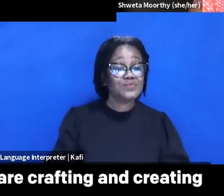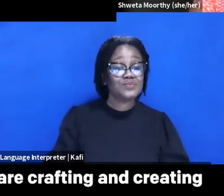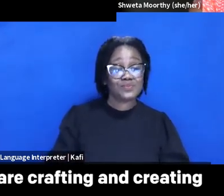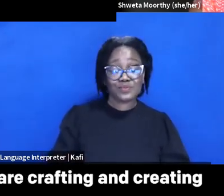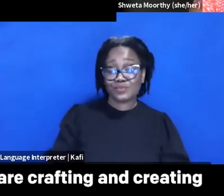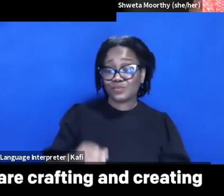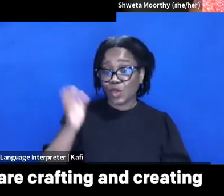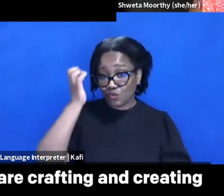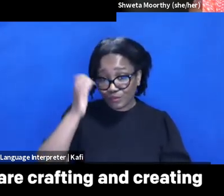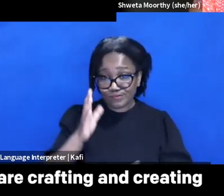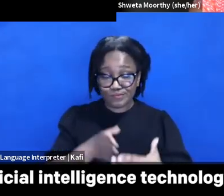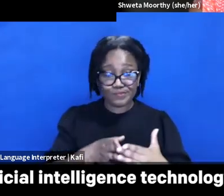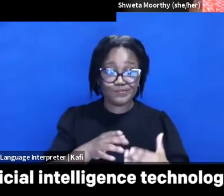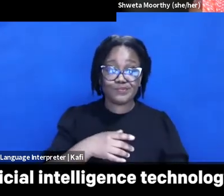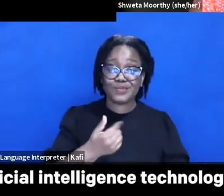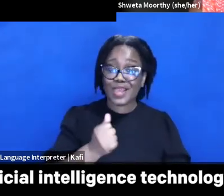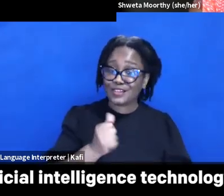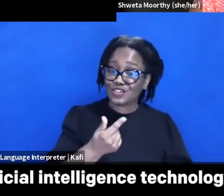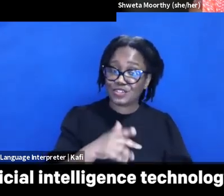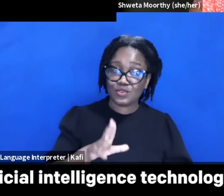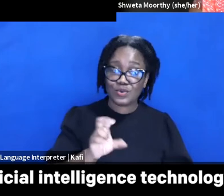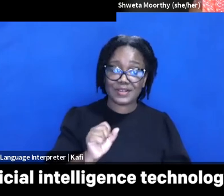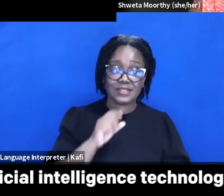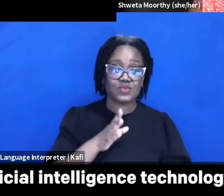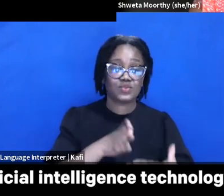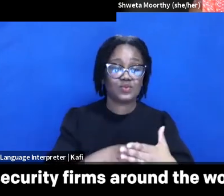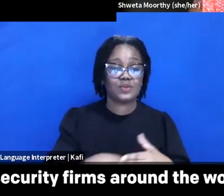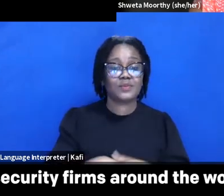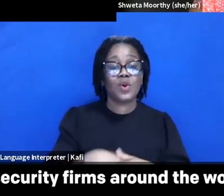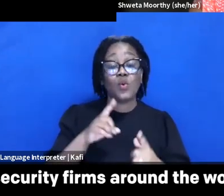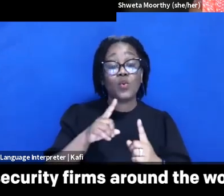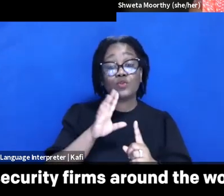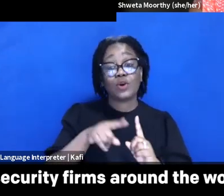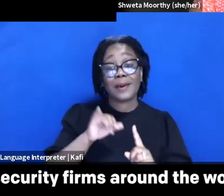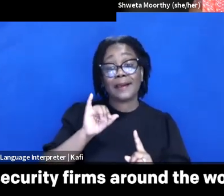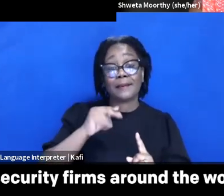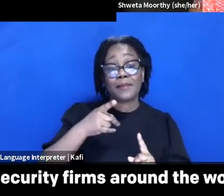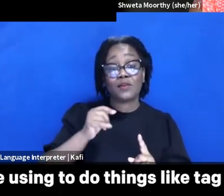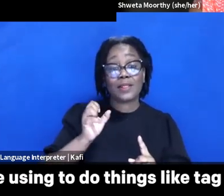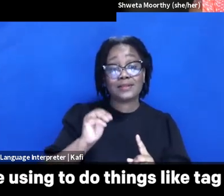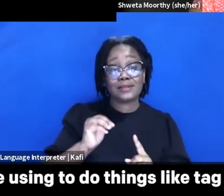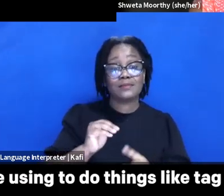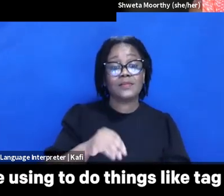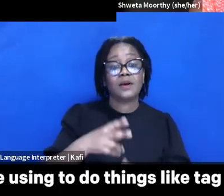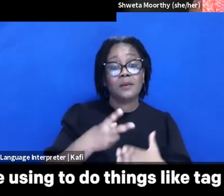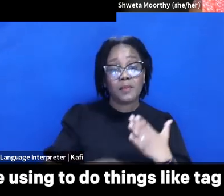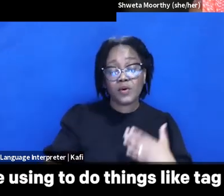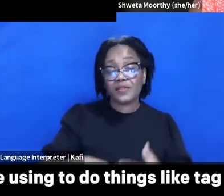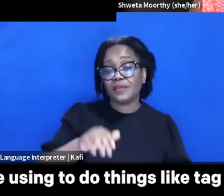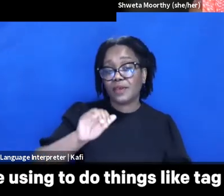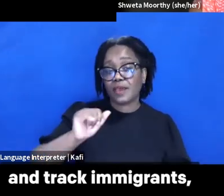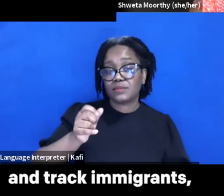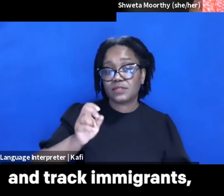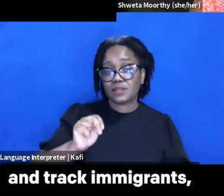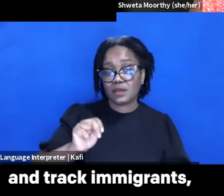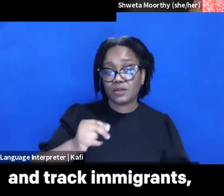are crafting and creating artificial intelligence technology that security firms around the world are using to do things like